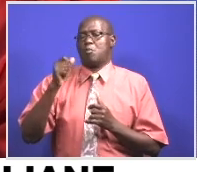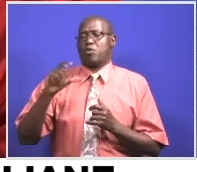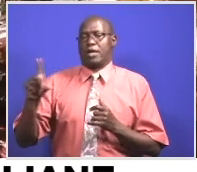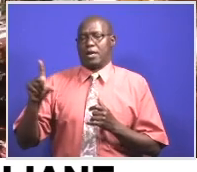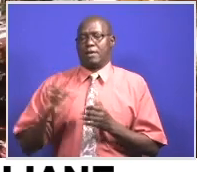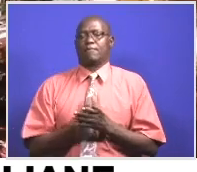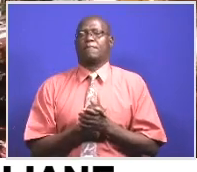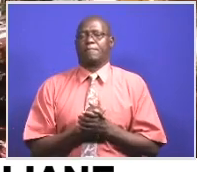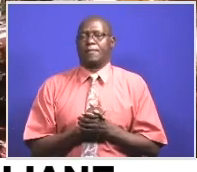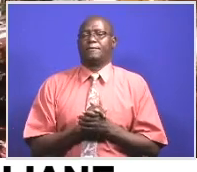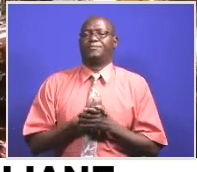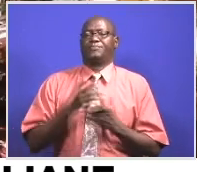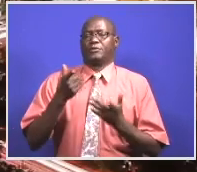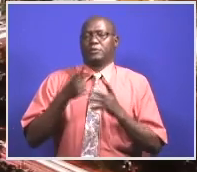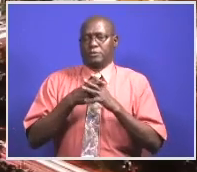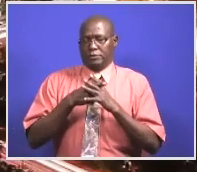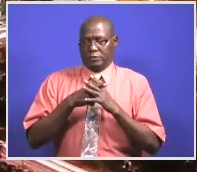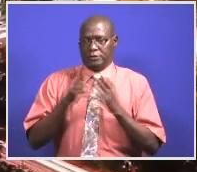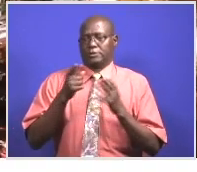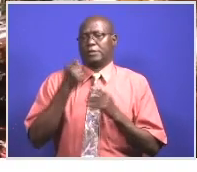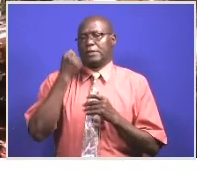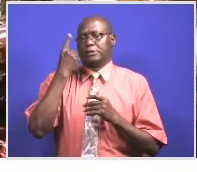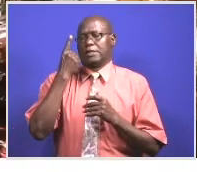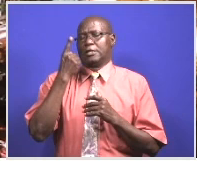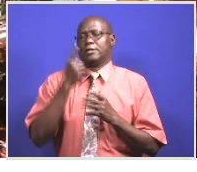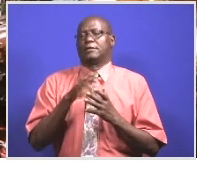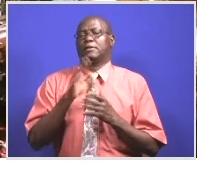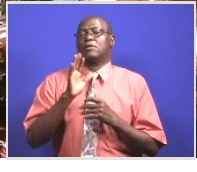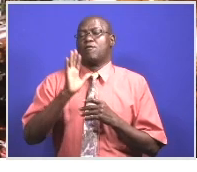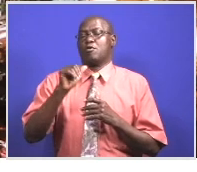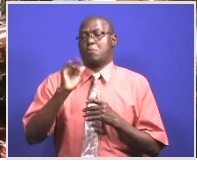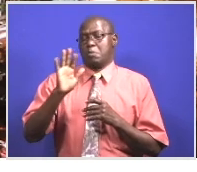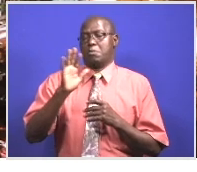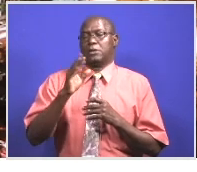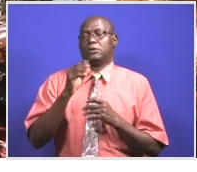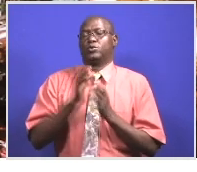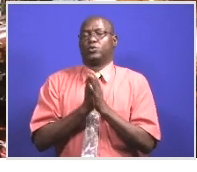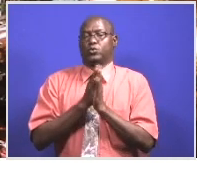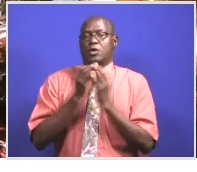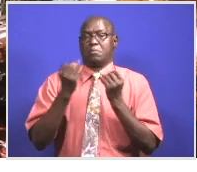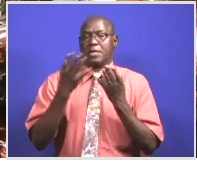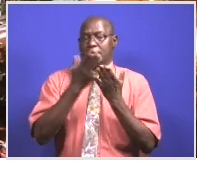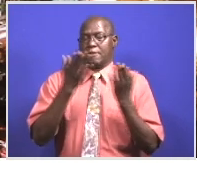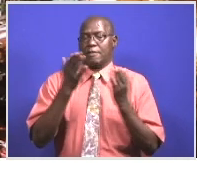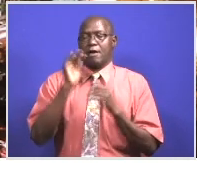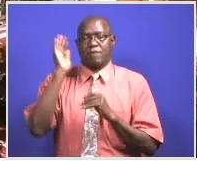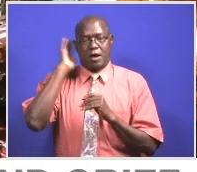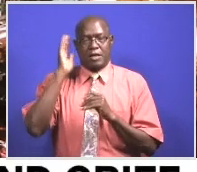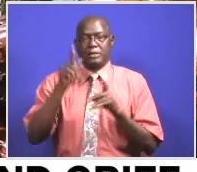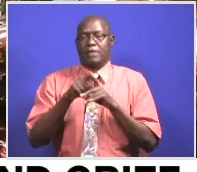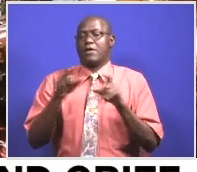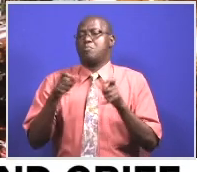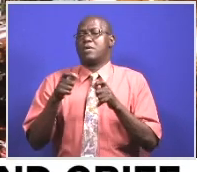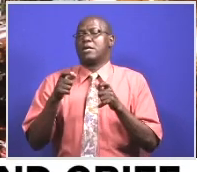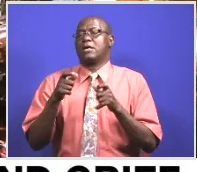by understanding loss and grief. I know from your story, many have heard your story, even here in Hope Media, that you